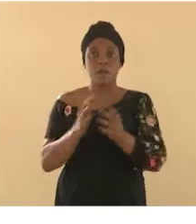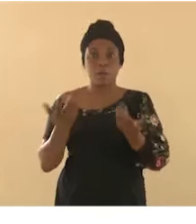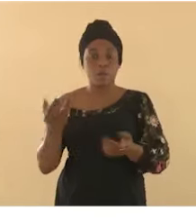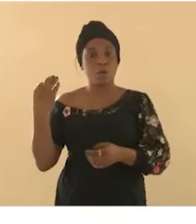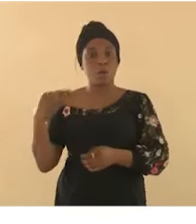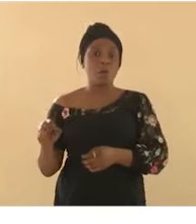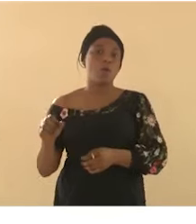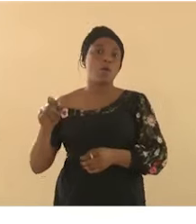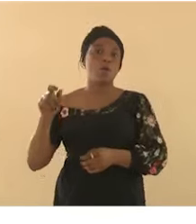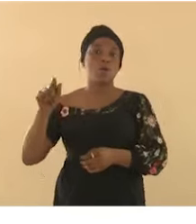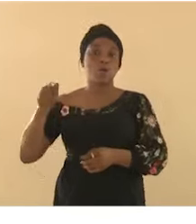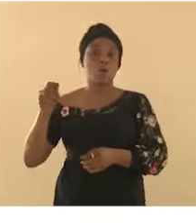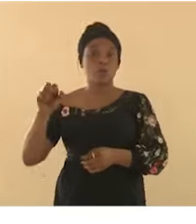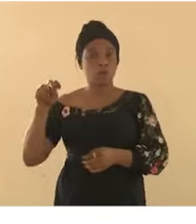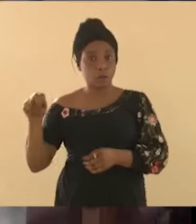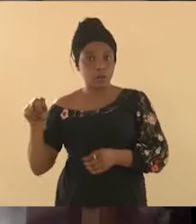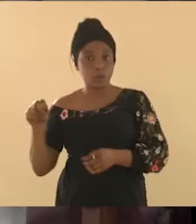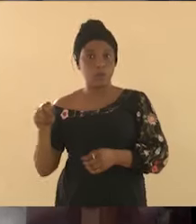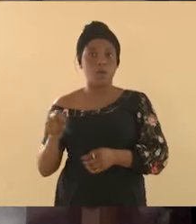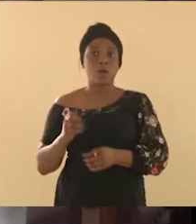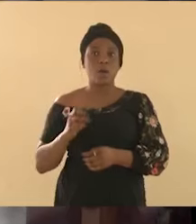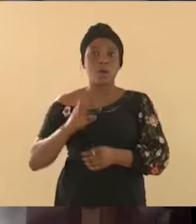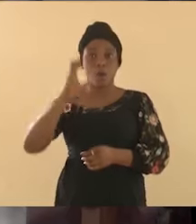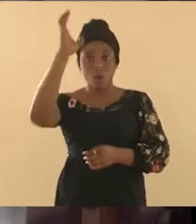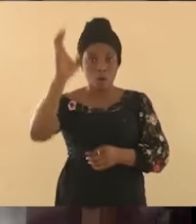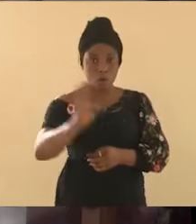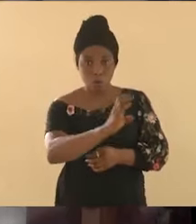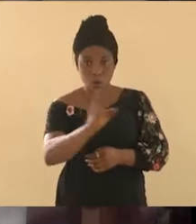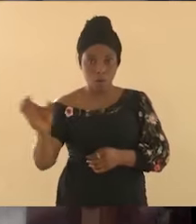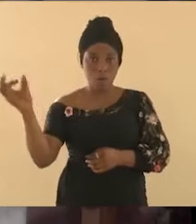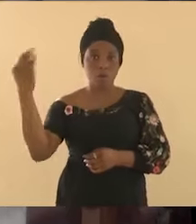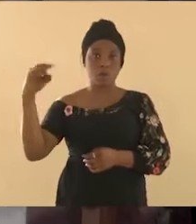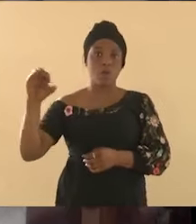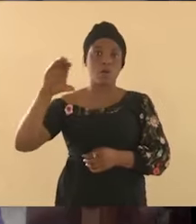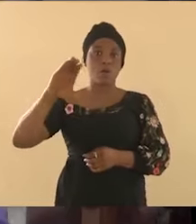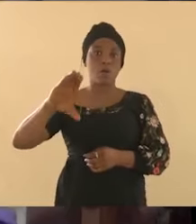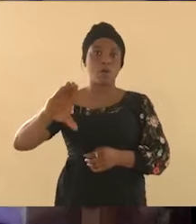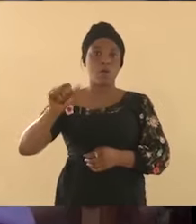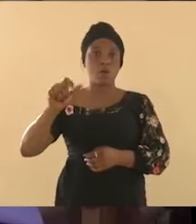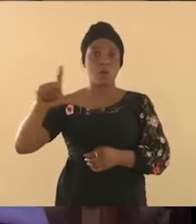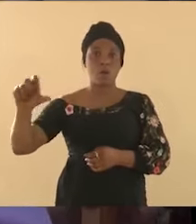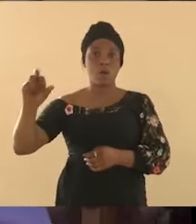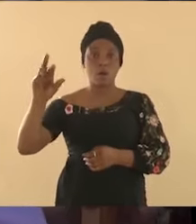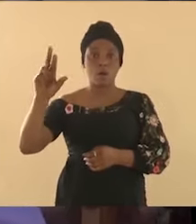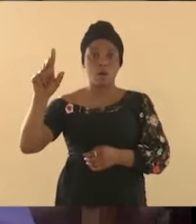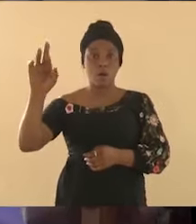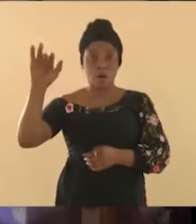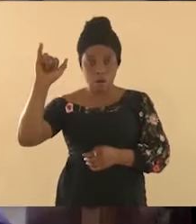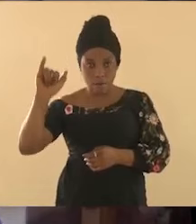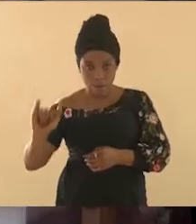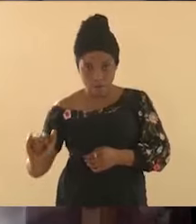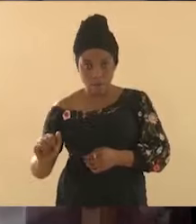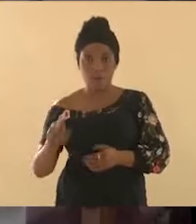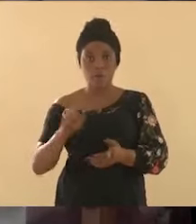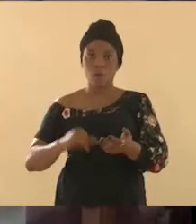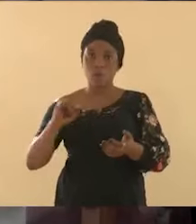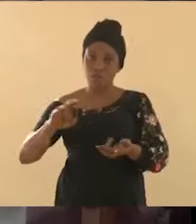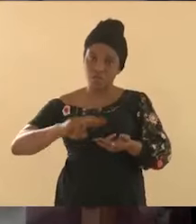and the sacrifice of Jesus Christ on the cross of Calvary? Is there a relationship? What is the